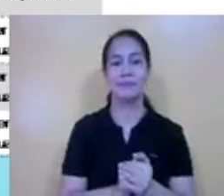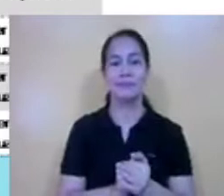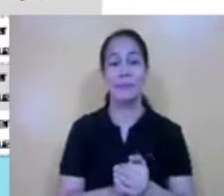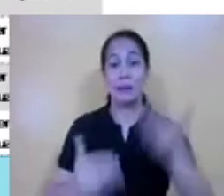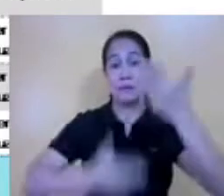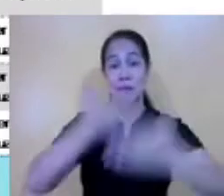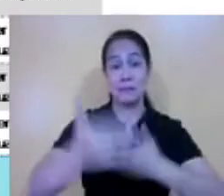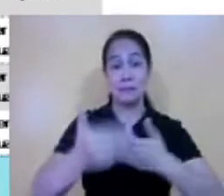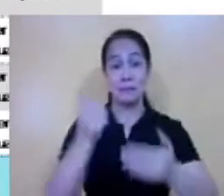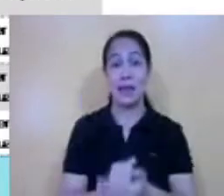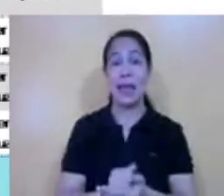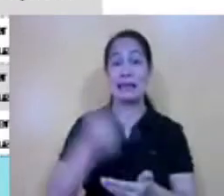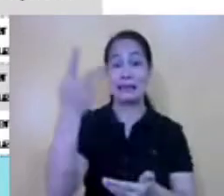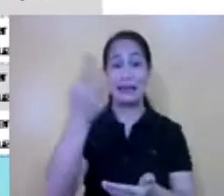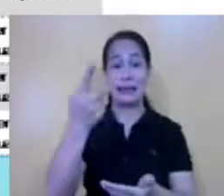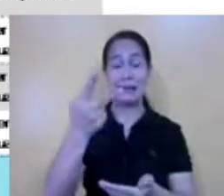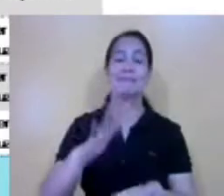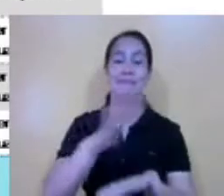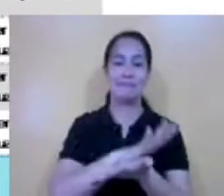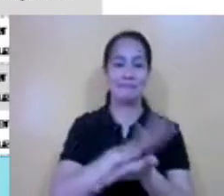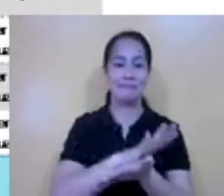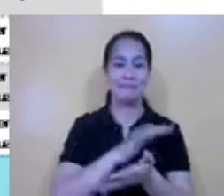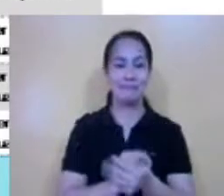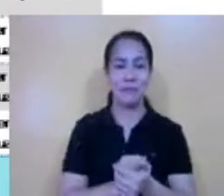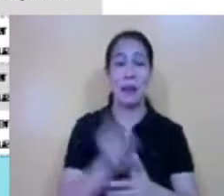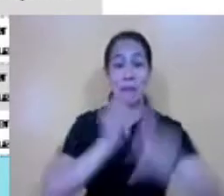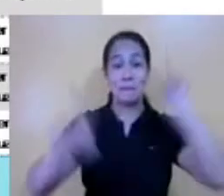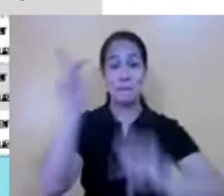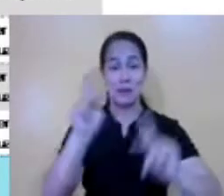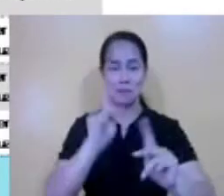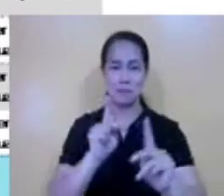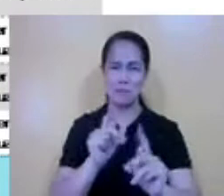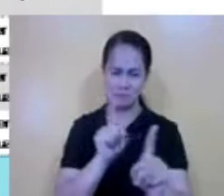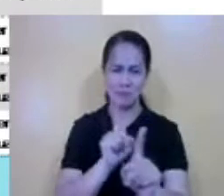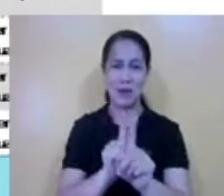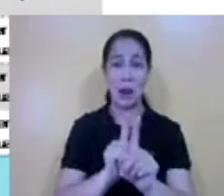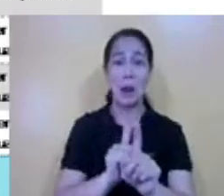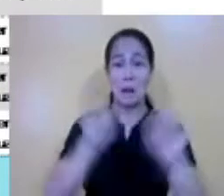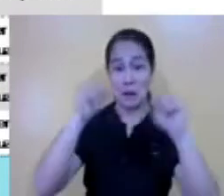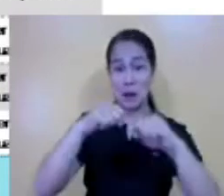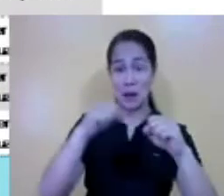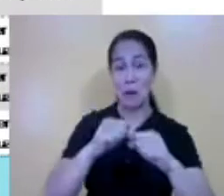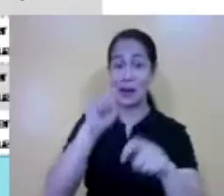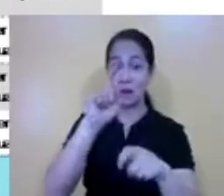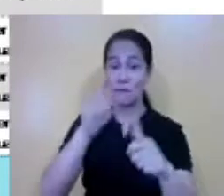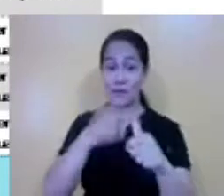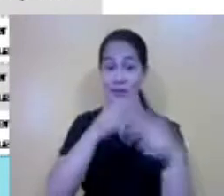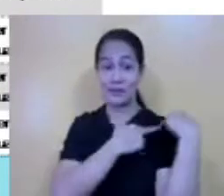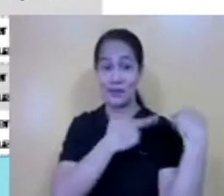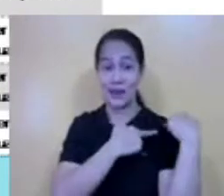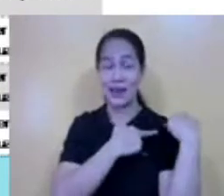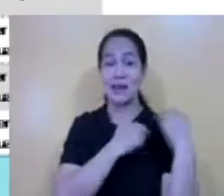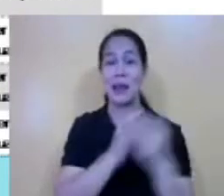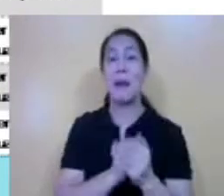2, you have here performance monitoring and coaching. Our first activity or task is the monitoring and coaching.